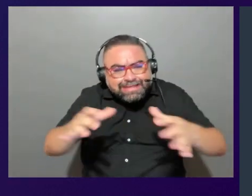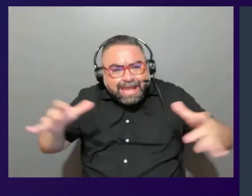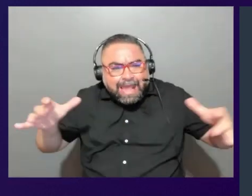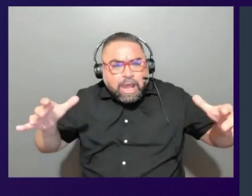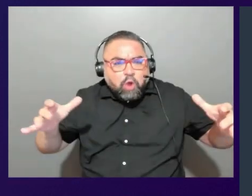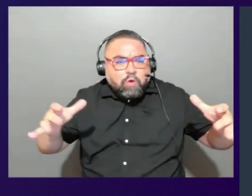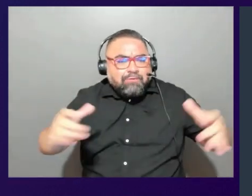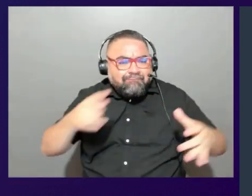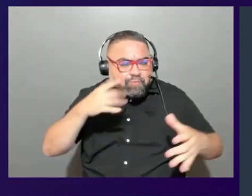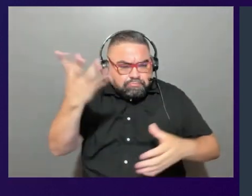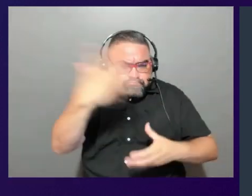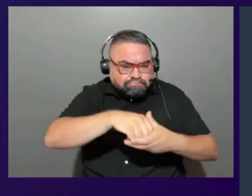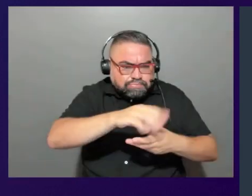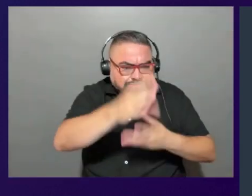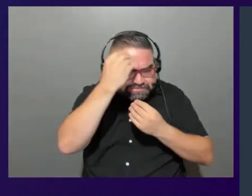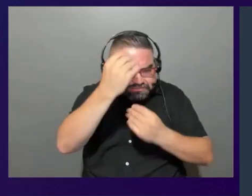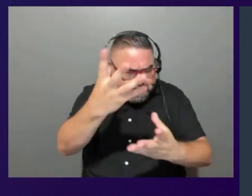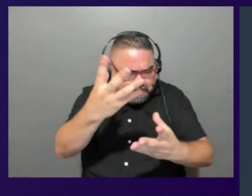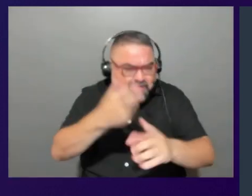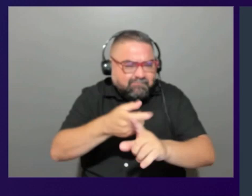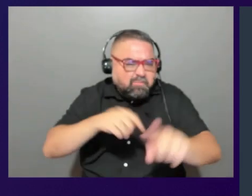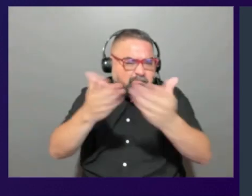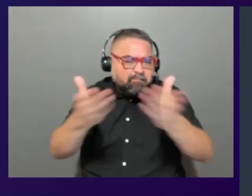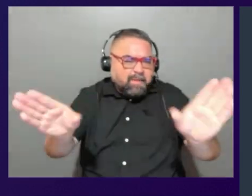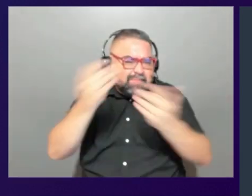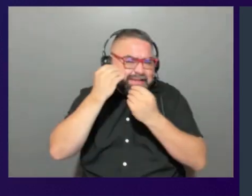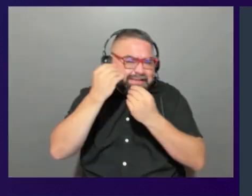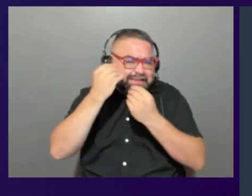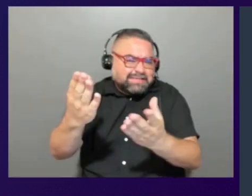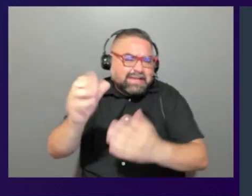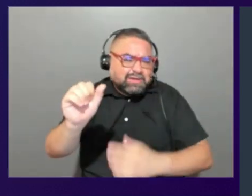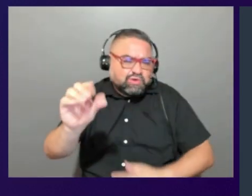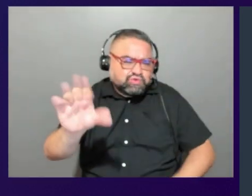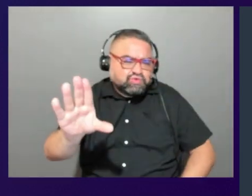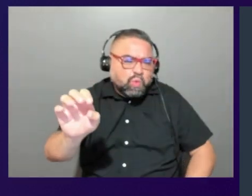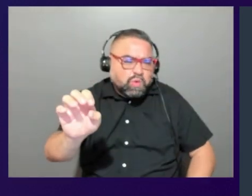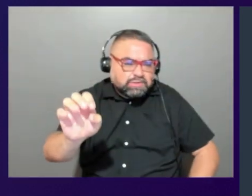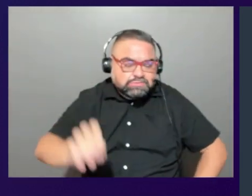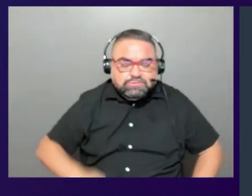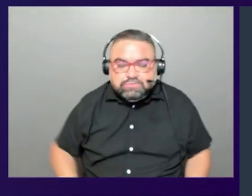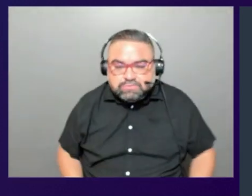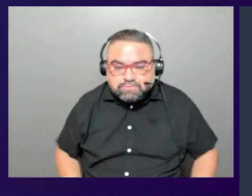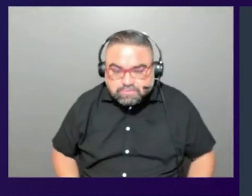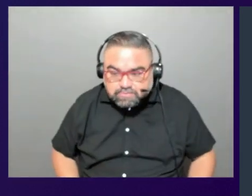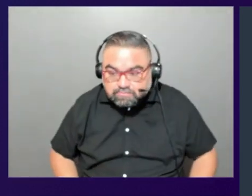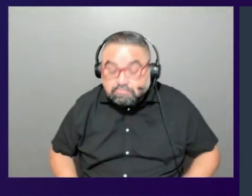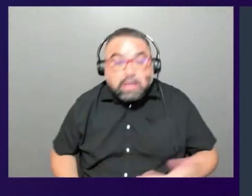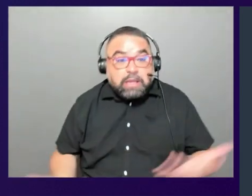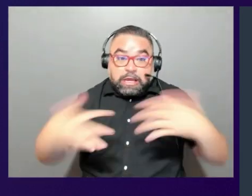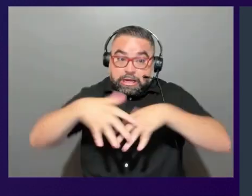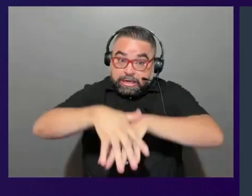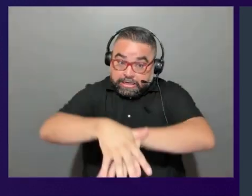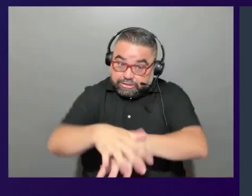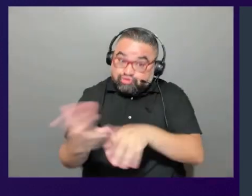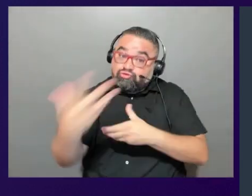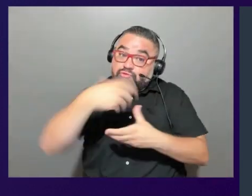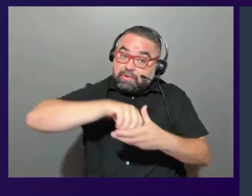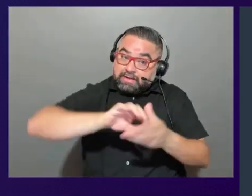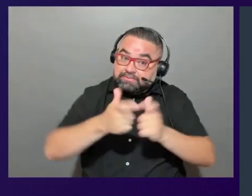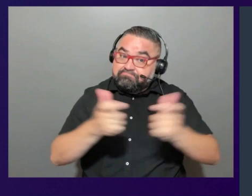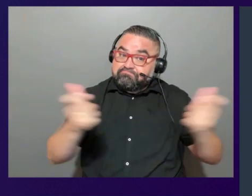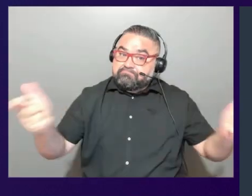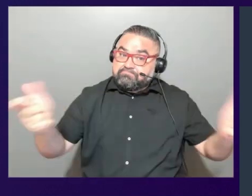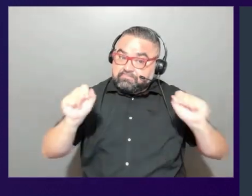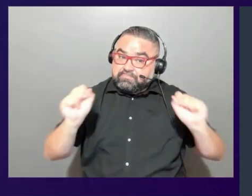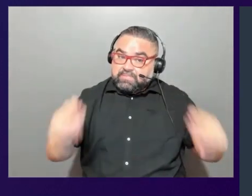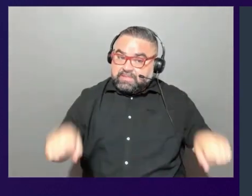example, from public data sources, and broad integration with other AWS services, and especially those that help with building,